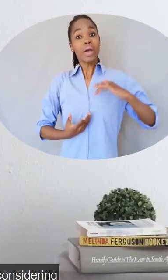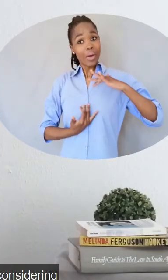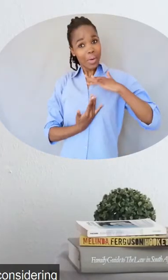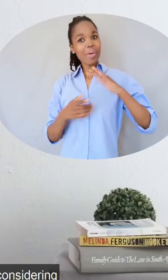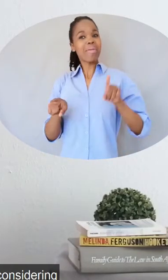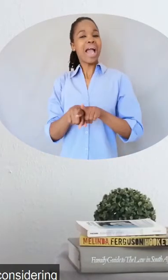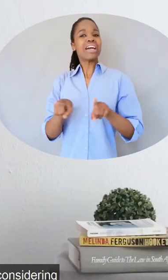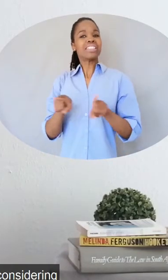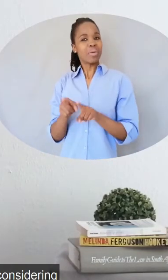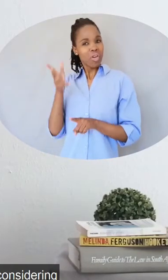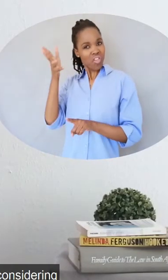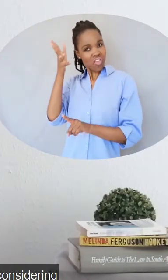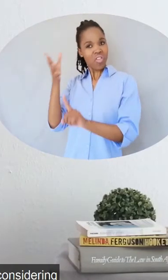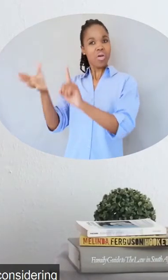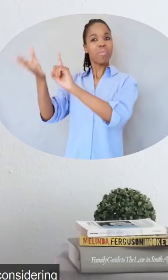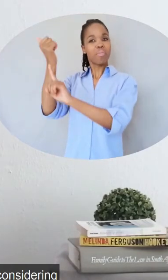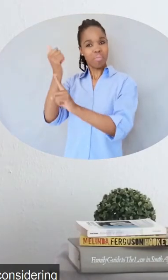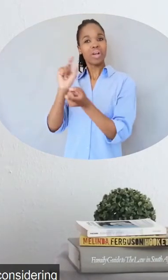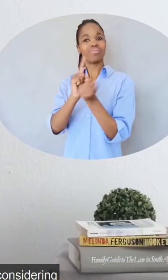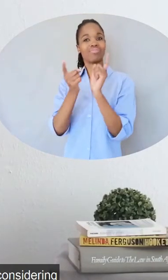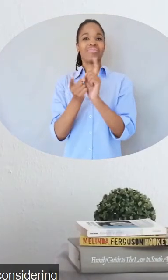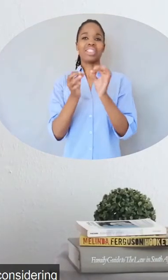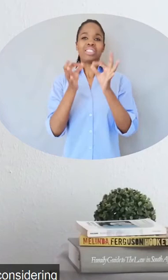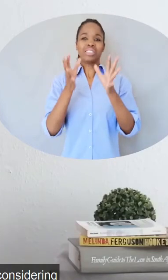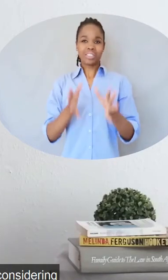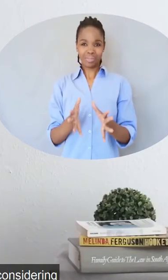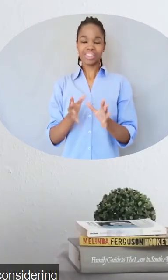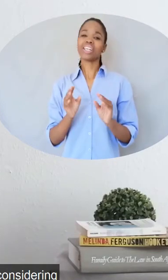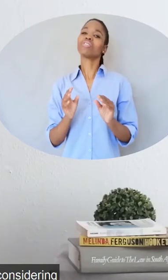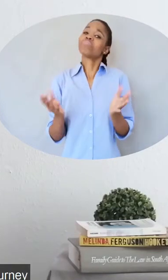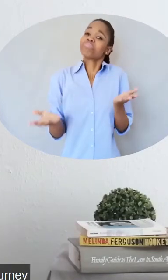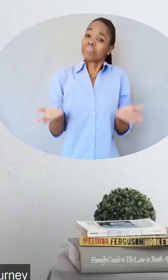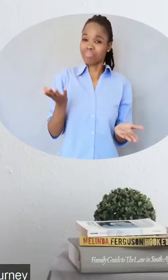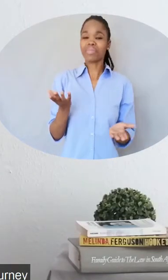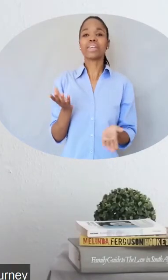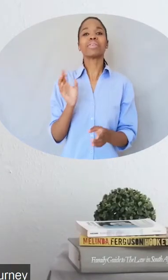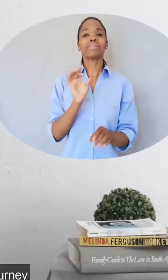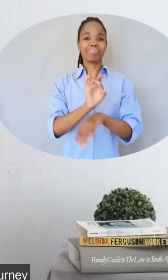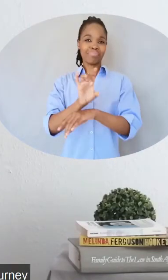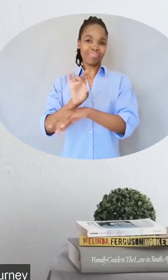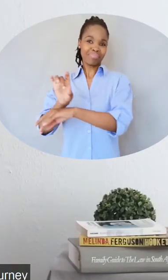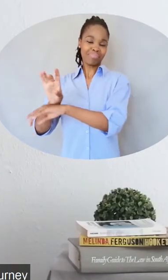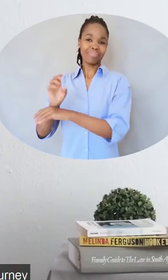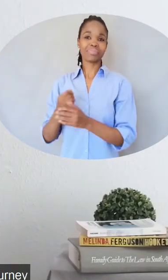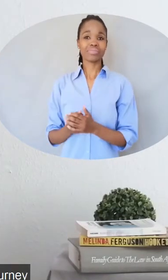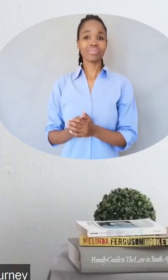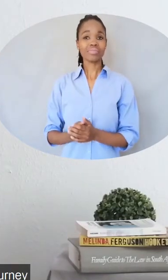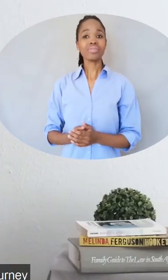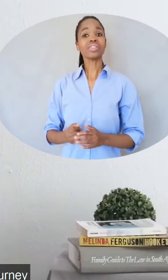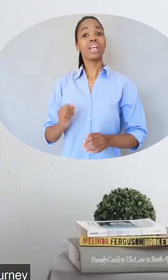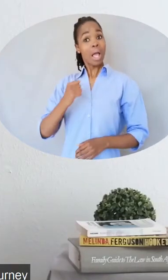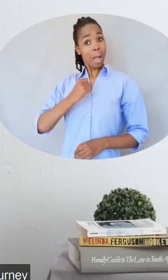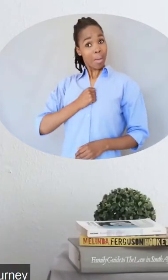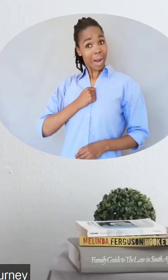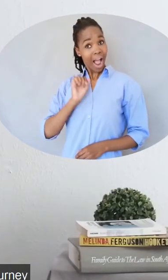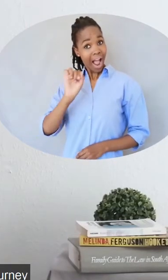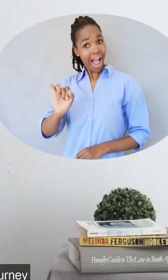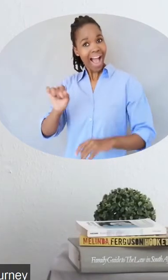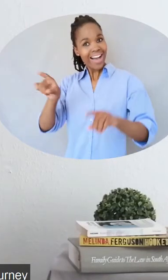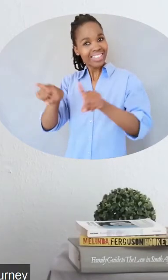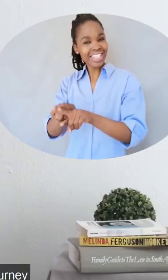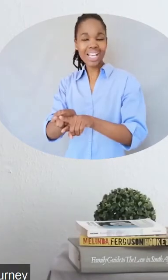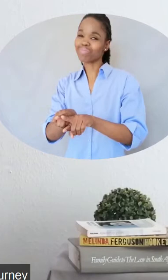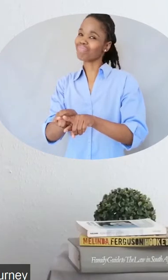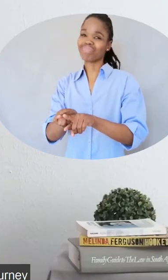becoming professional SASL interpreters. Please note that everyone's journey in life is